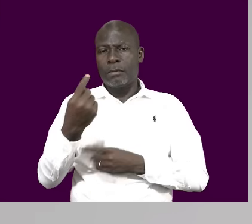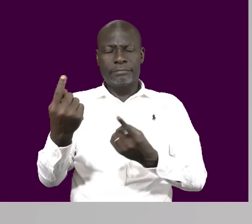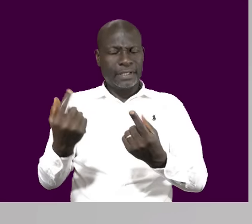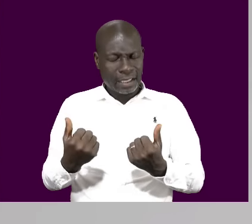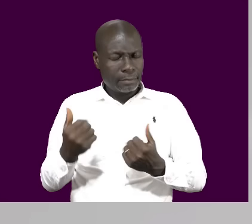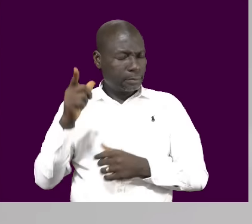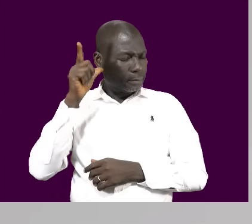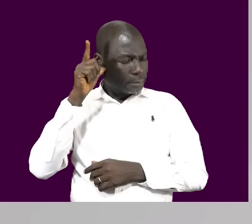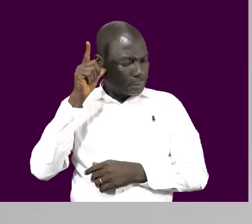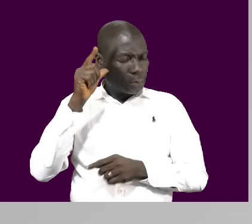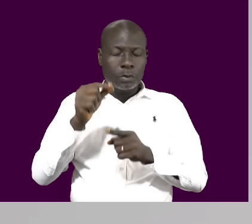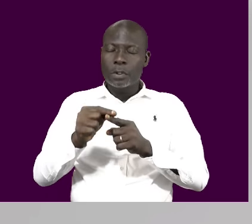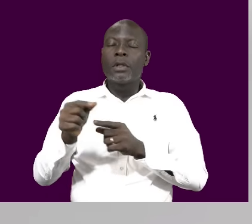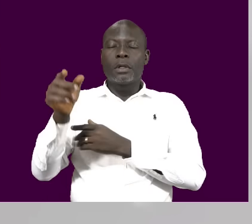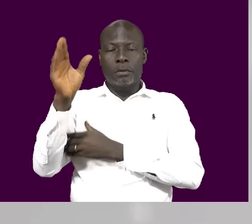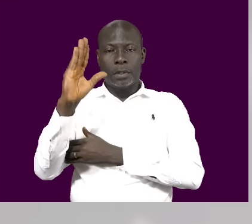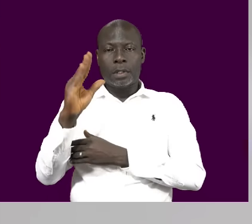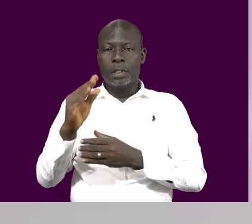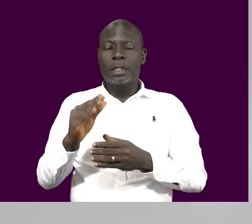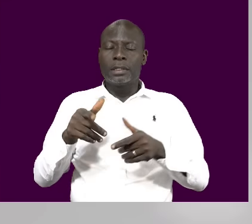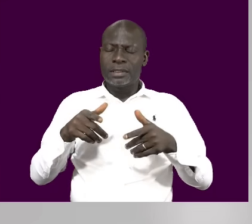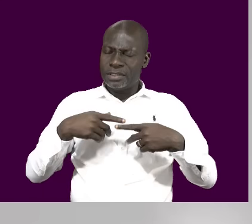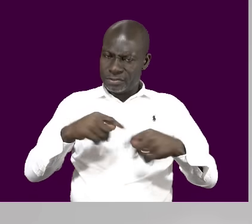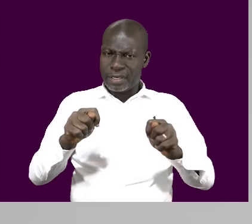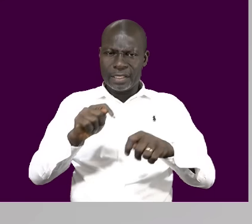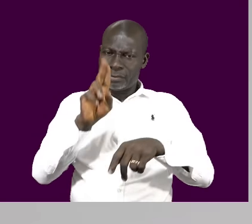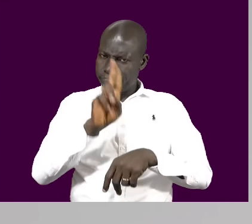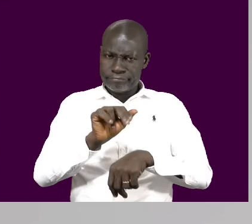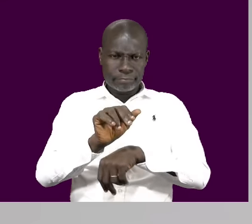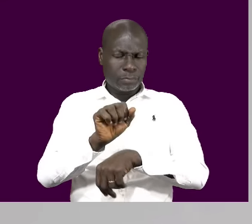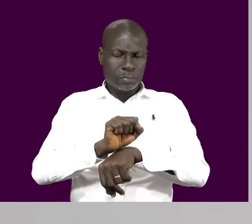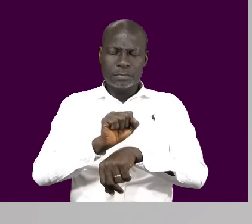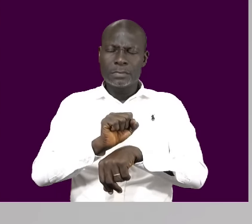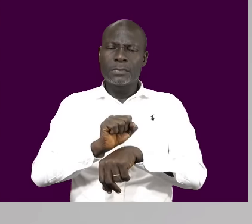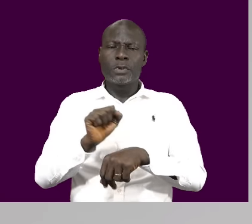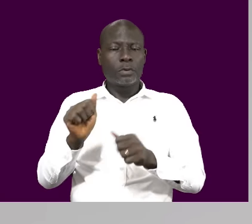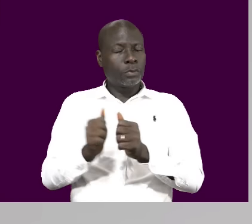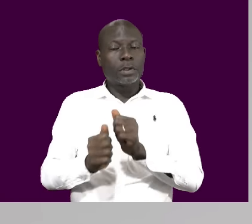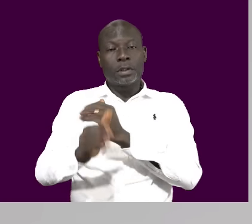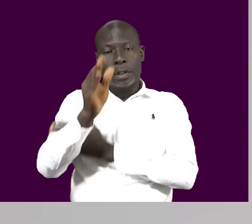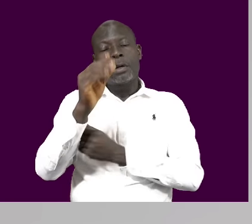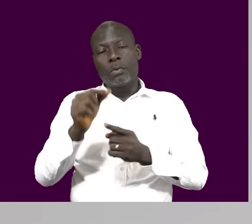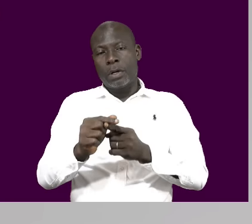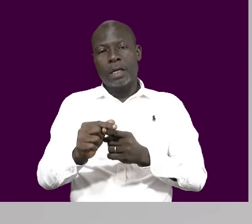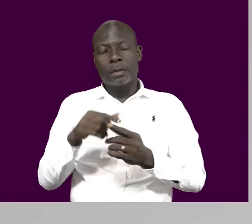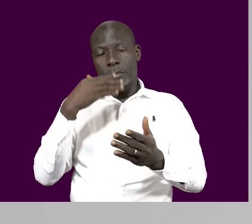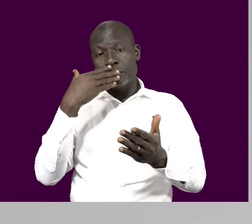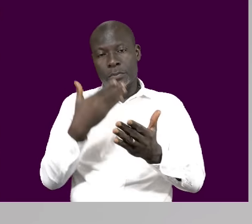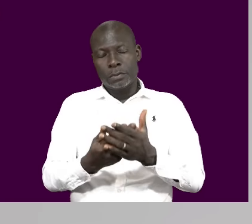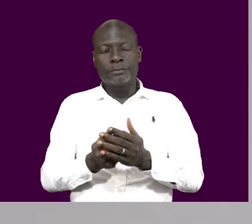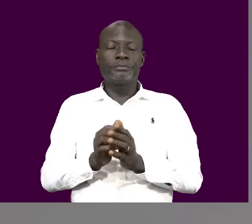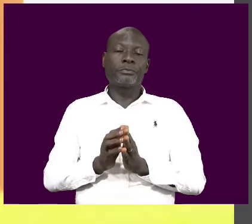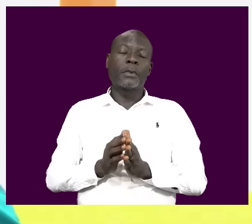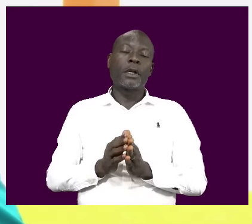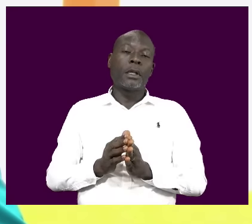no yemomoden se yede onyankopon asem no ebeye adwuma se de ese na efata afei